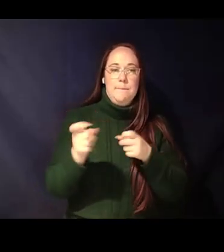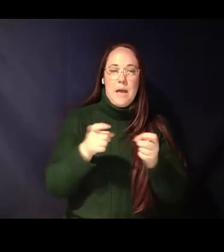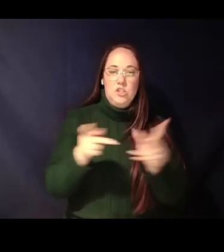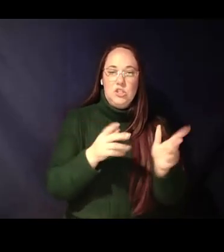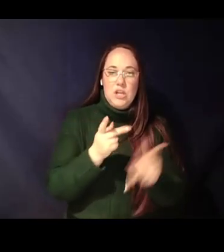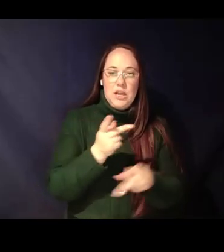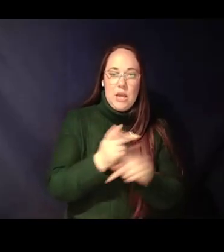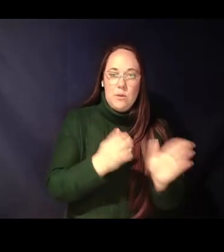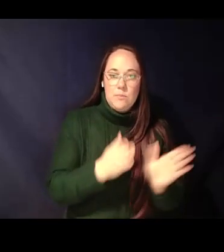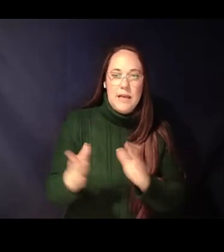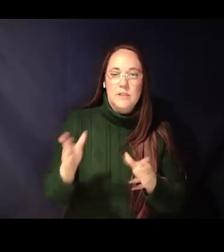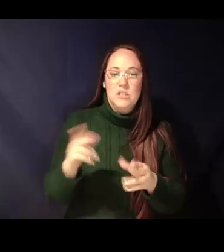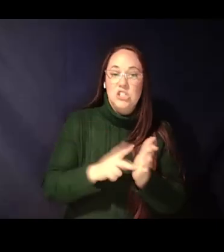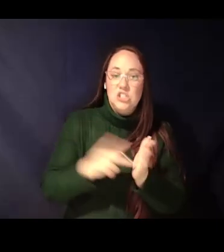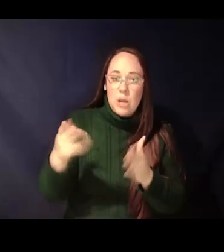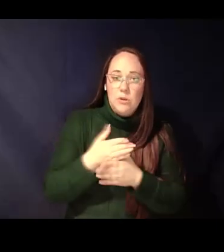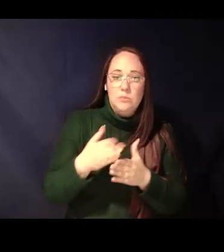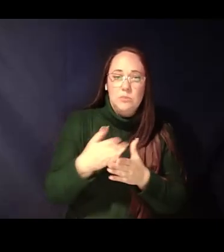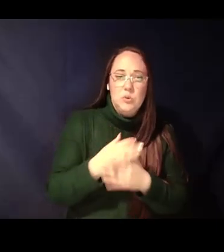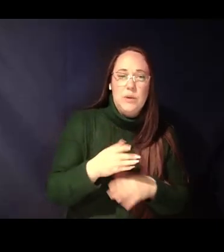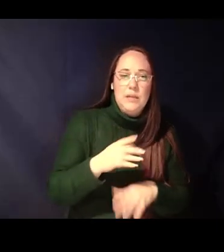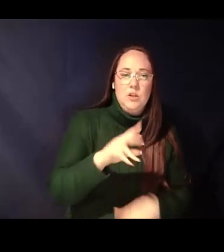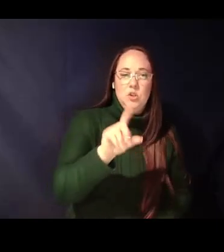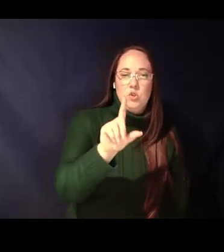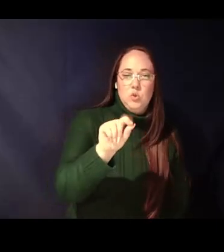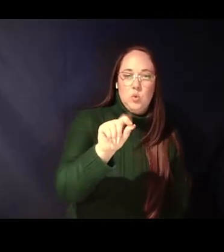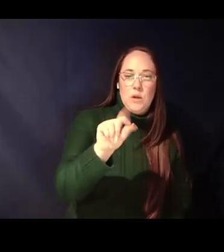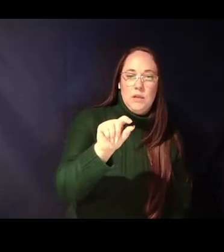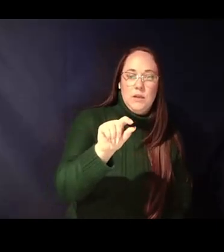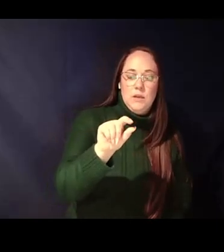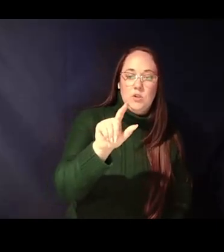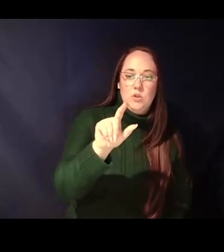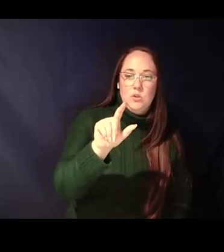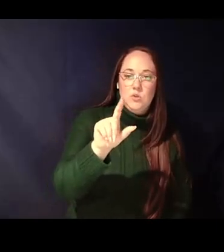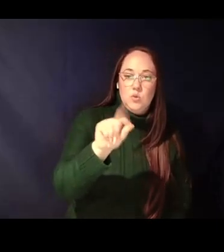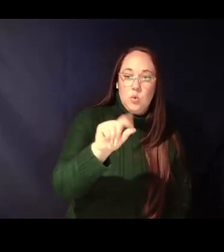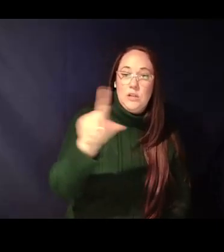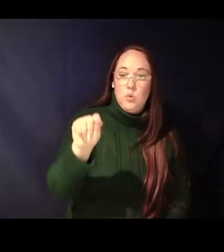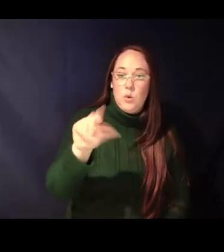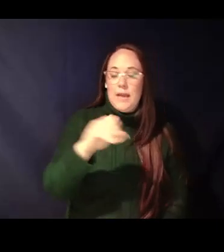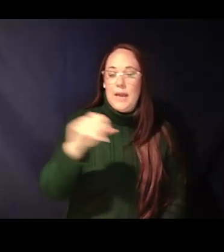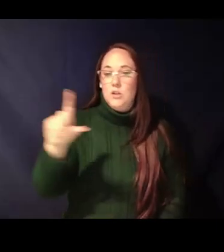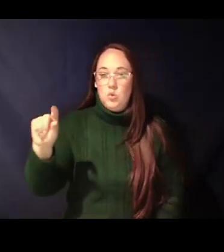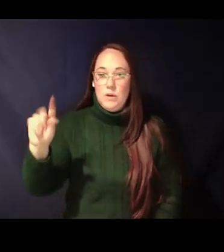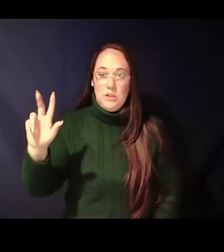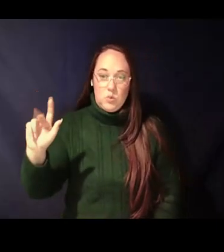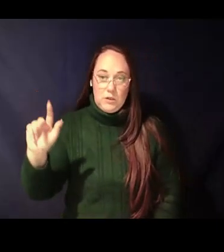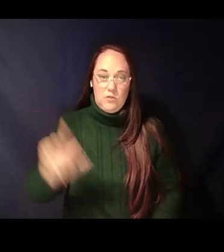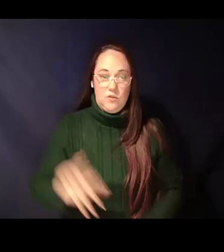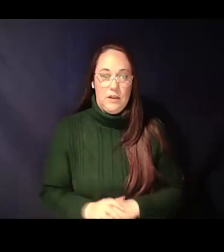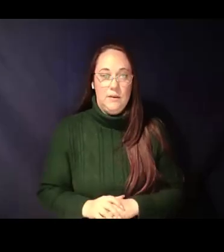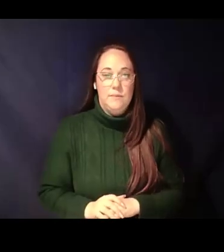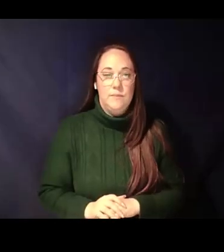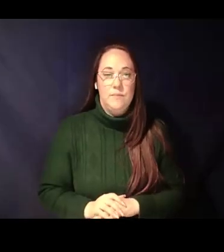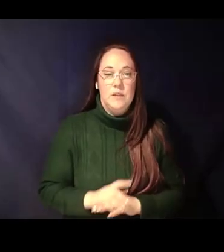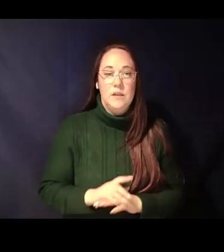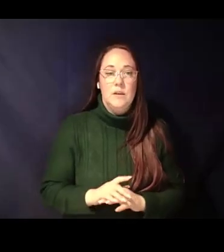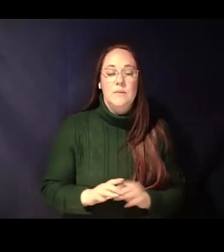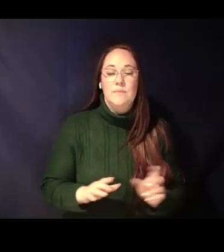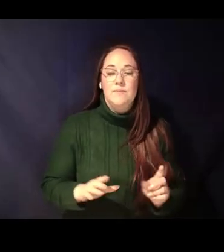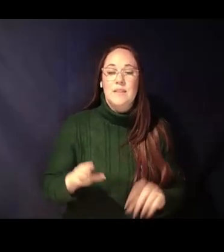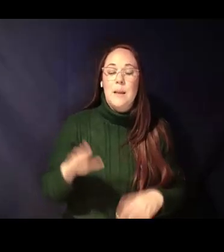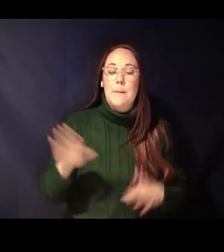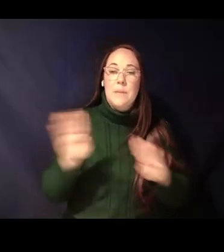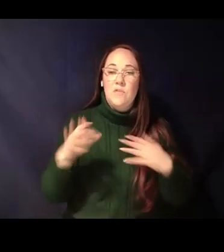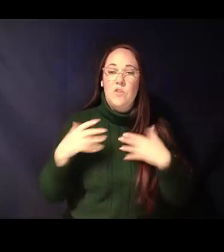and 2023. To get to specifics, increases in behavioral health spending